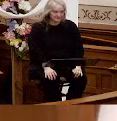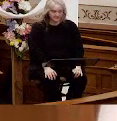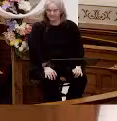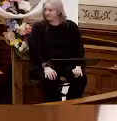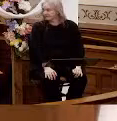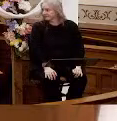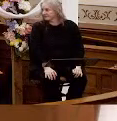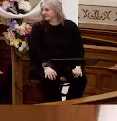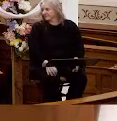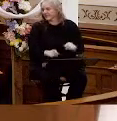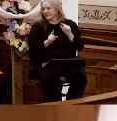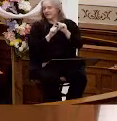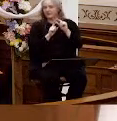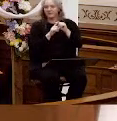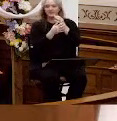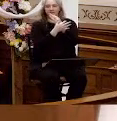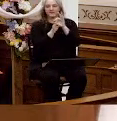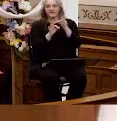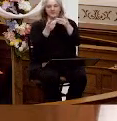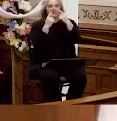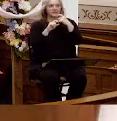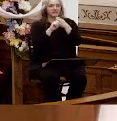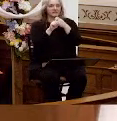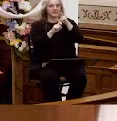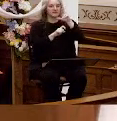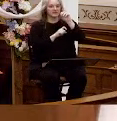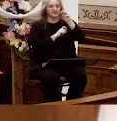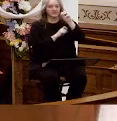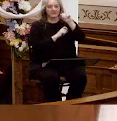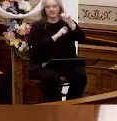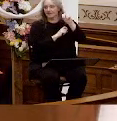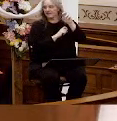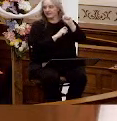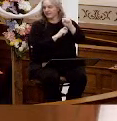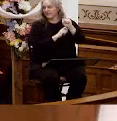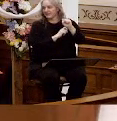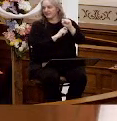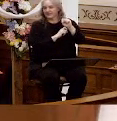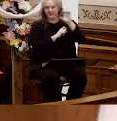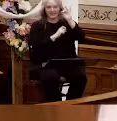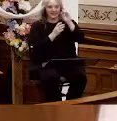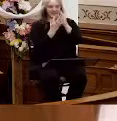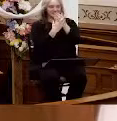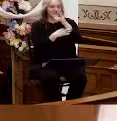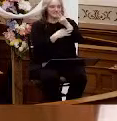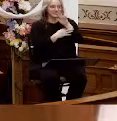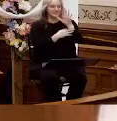Notes on Freedom comes from Romans 8, verses 12 through 25 of the Inclusive Bible.